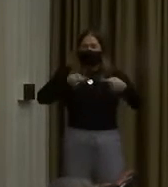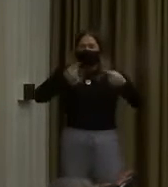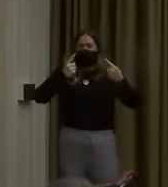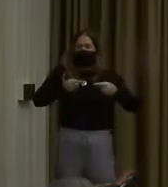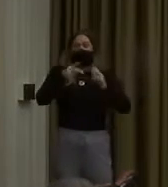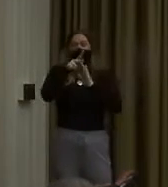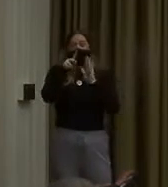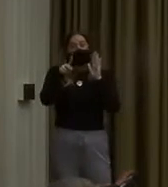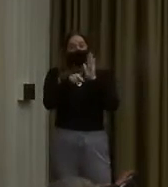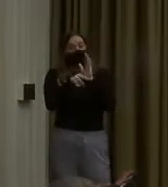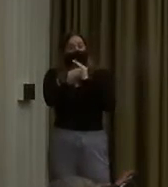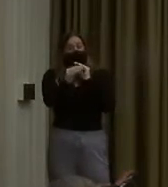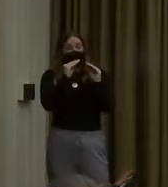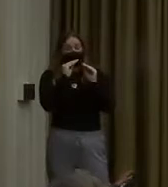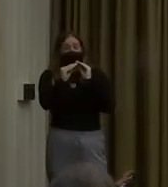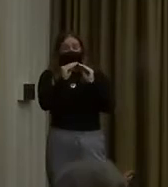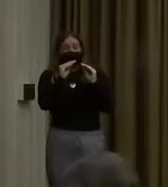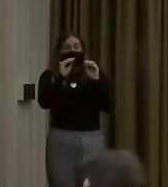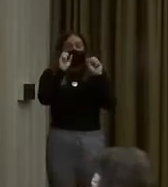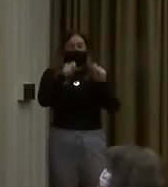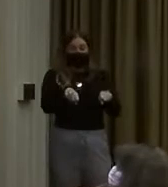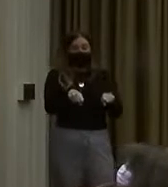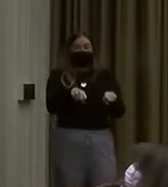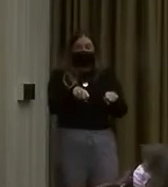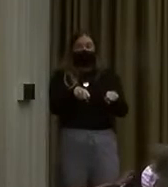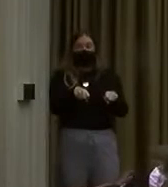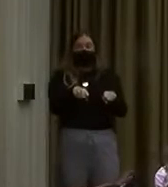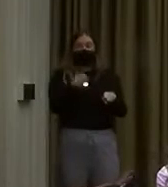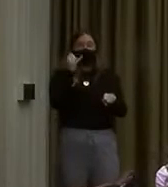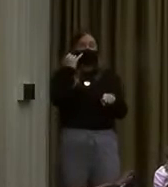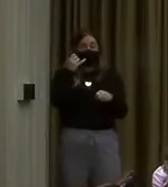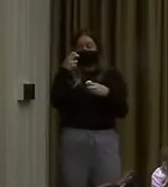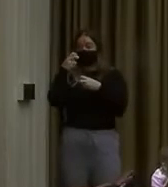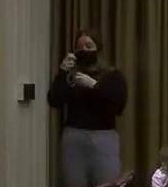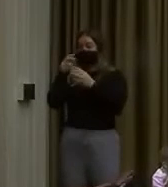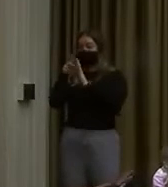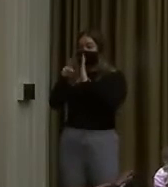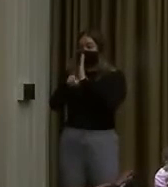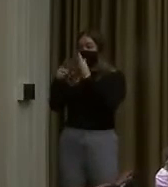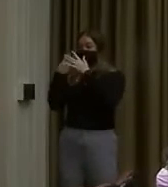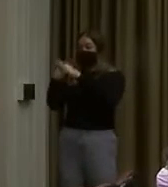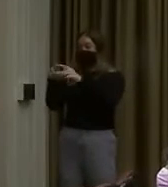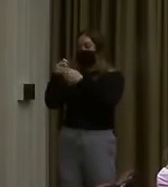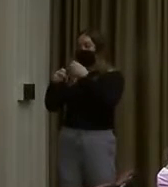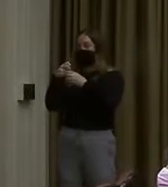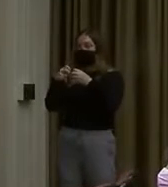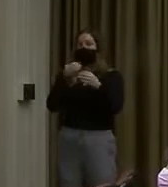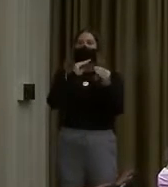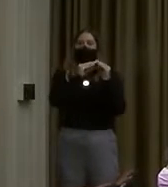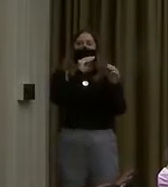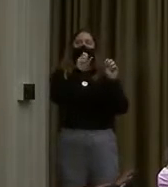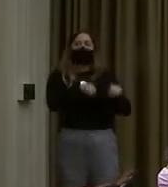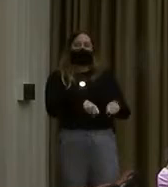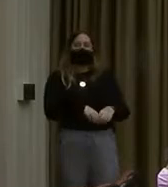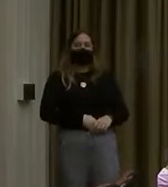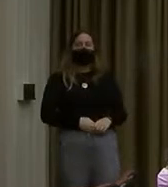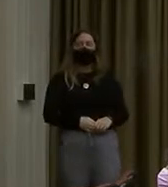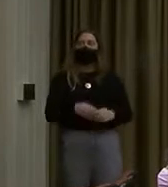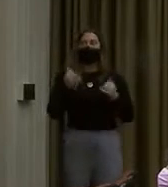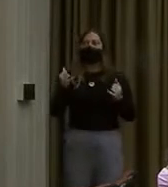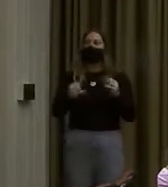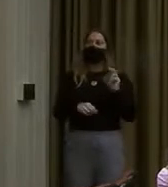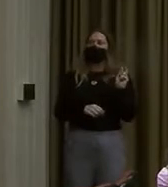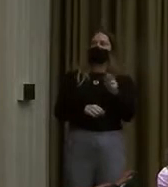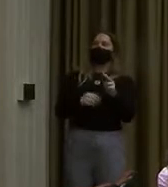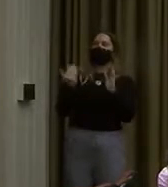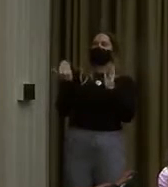can fix what policy has created in the first place. So let's take a look now at this. So I'm going to